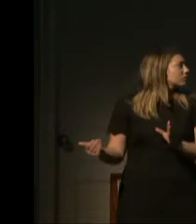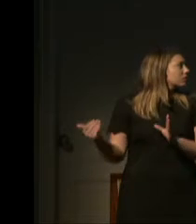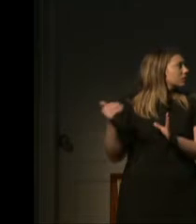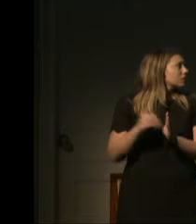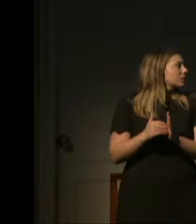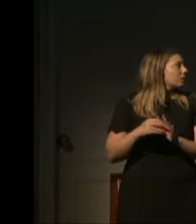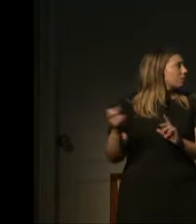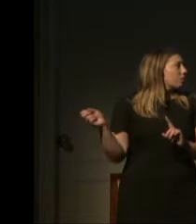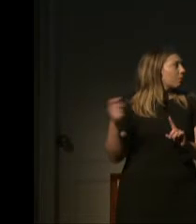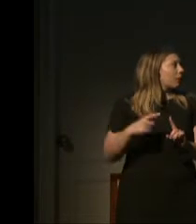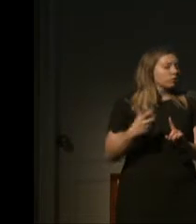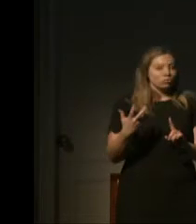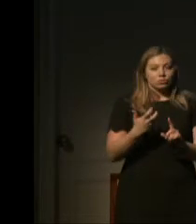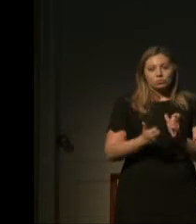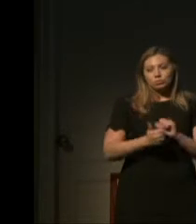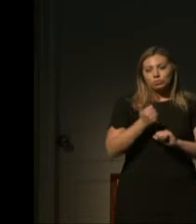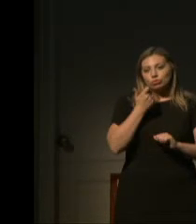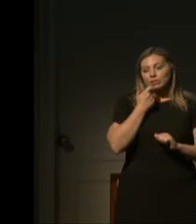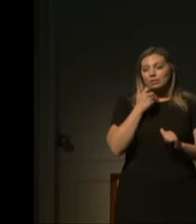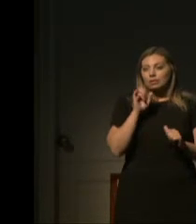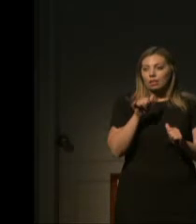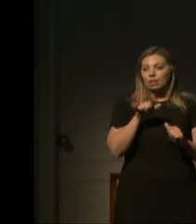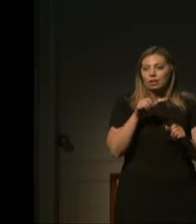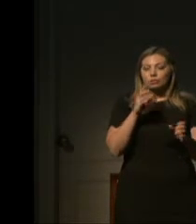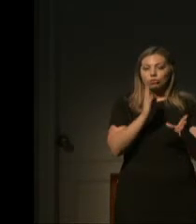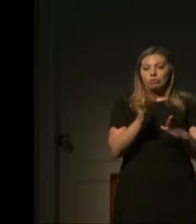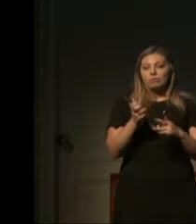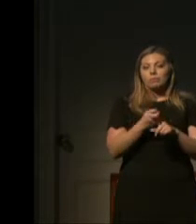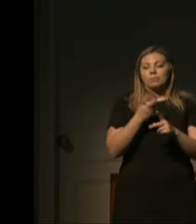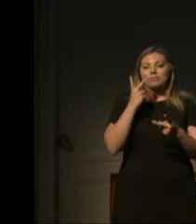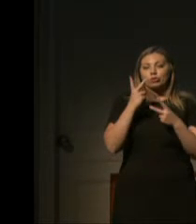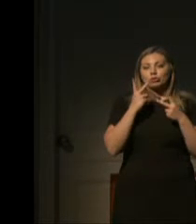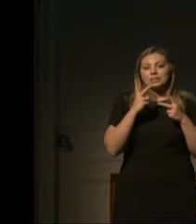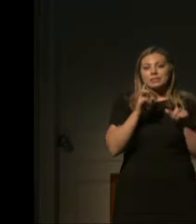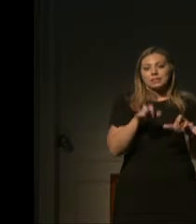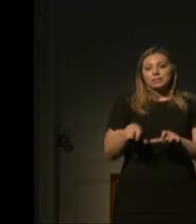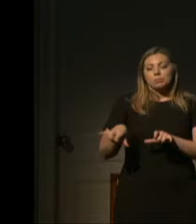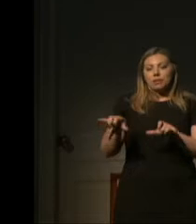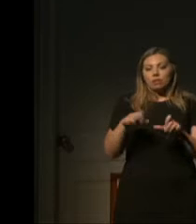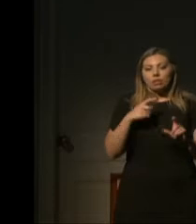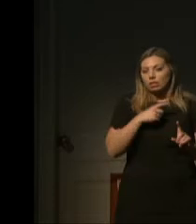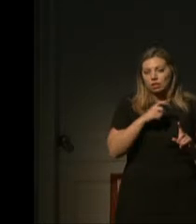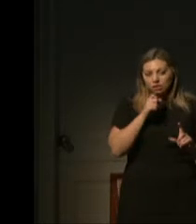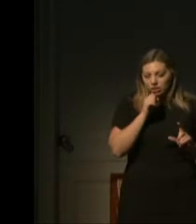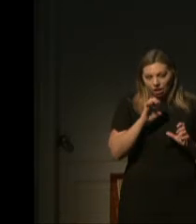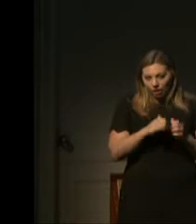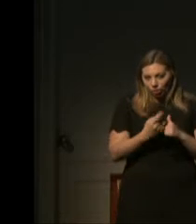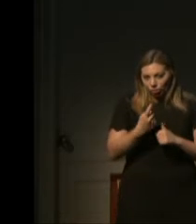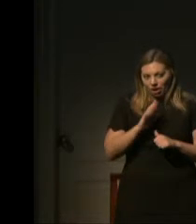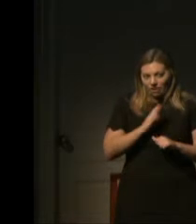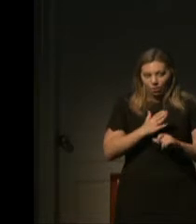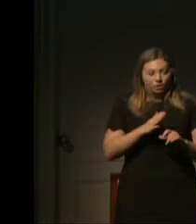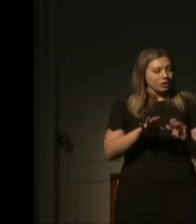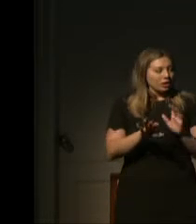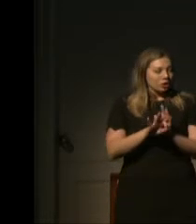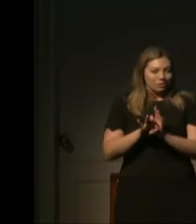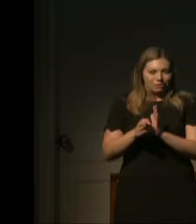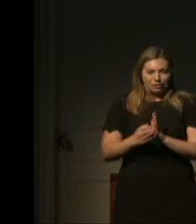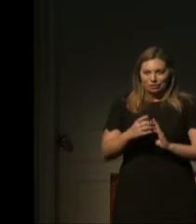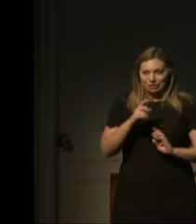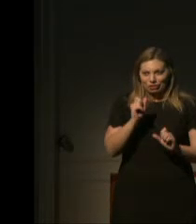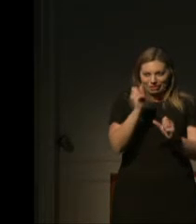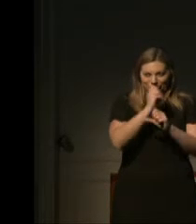the last talk. These are ordered by visual similarity. And so this is not how one of our curators would have